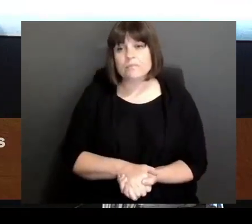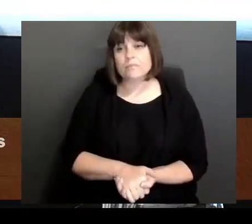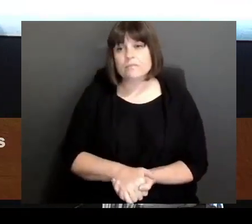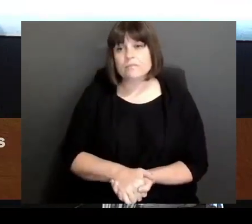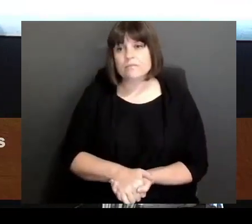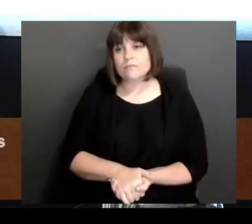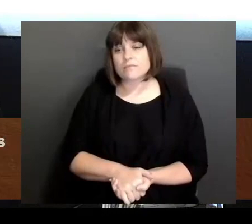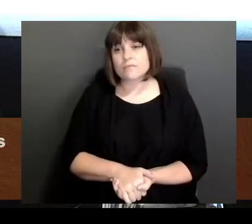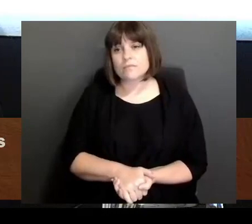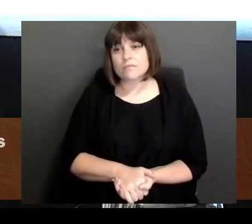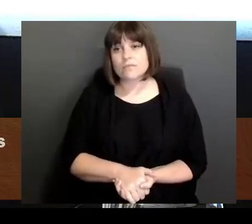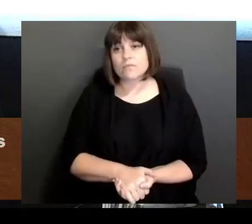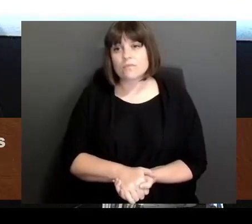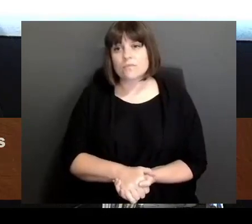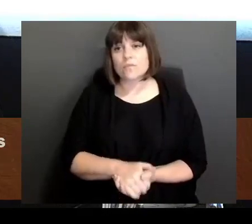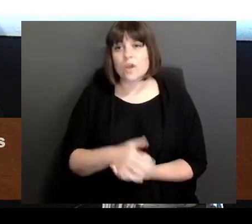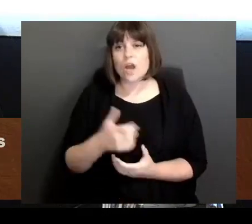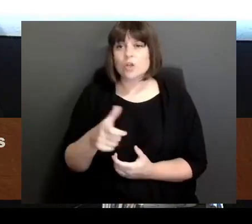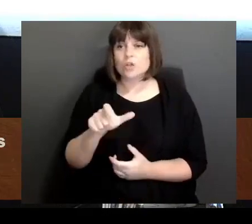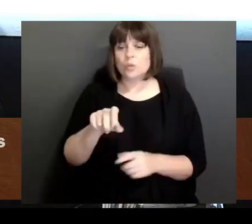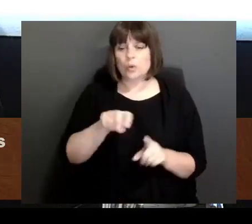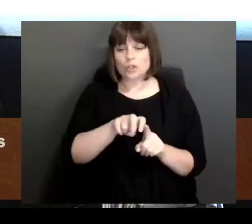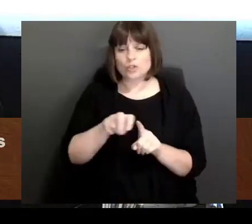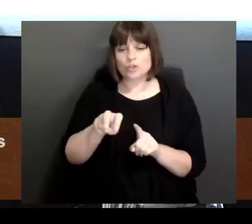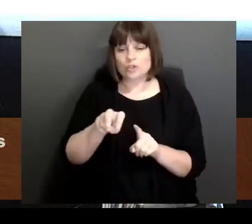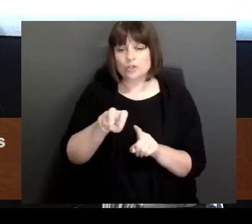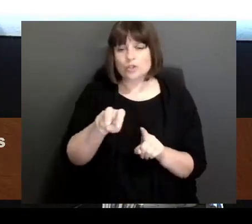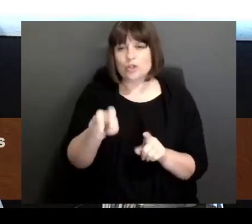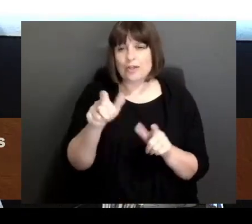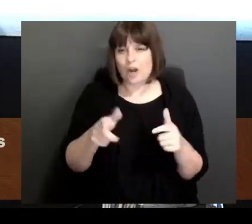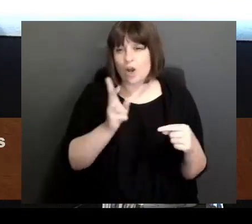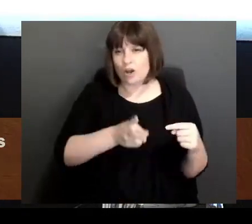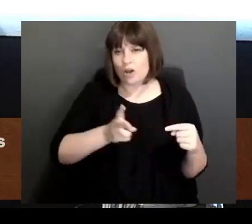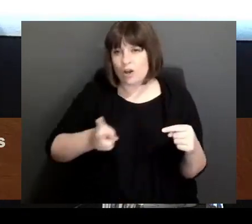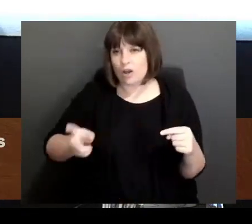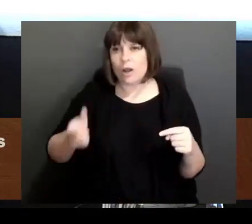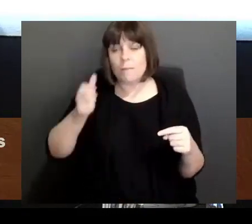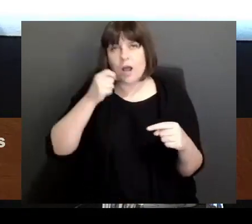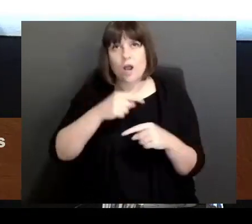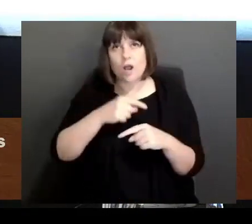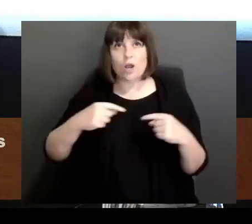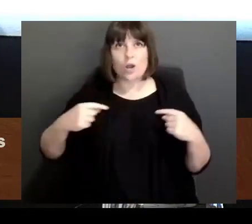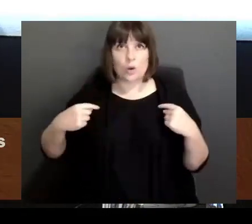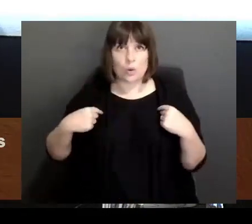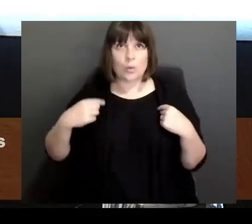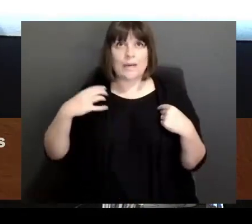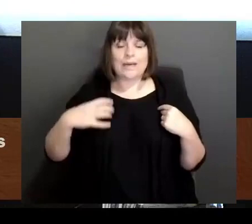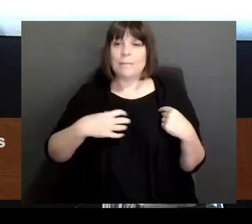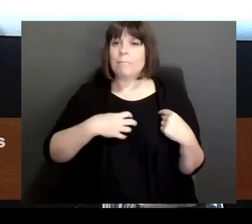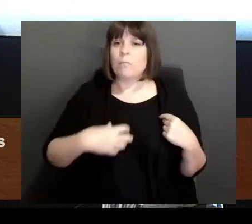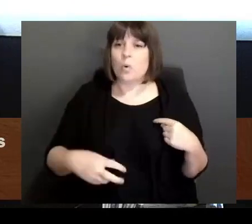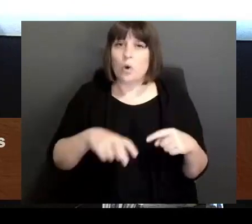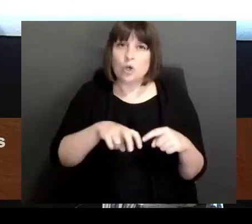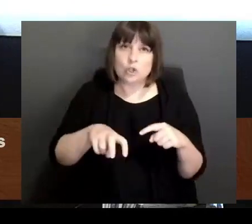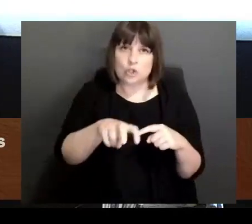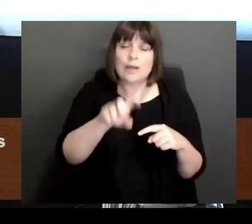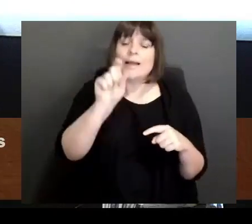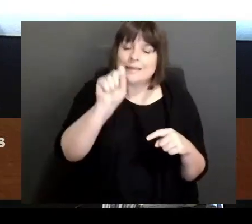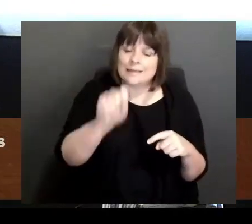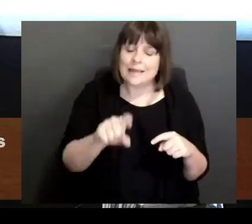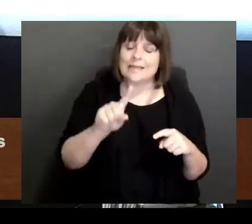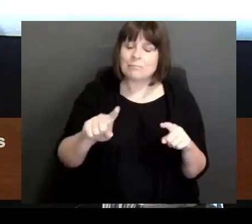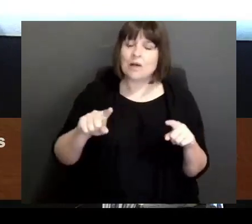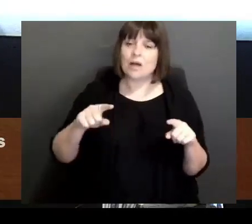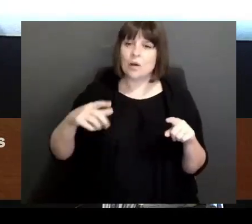tend to use the word journey a lot, but I know that we've got to do more than go on a journey, because we've got to now start delivering outcomes